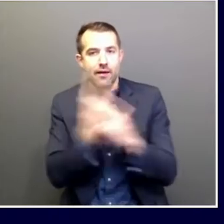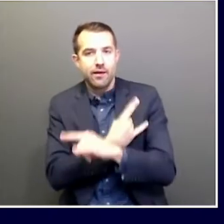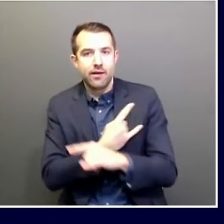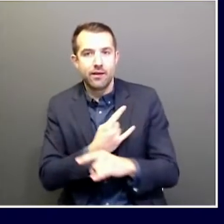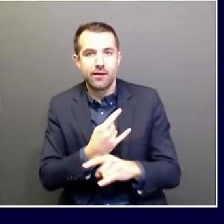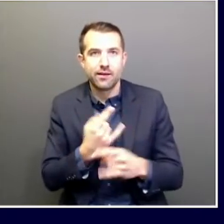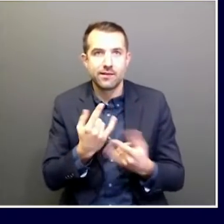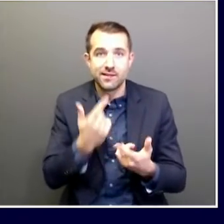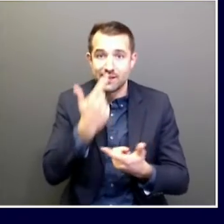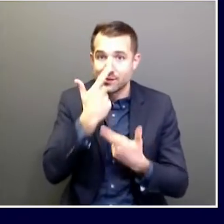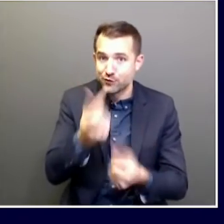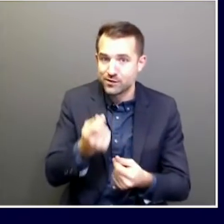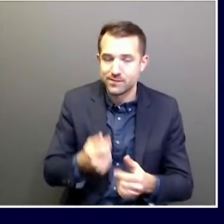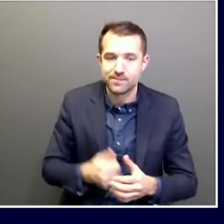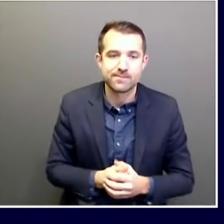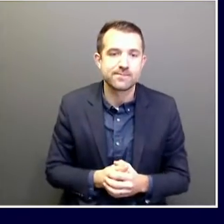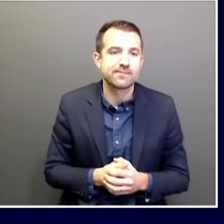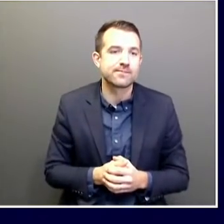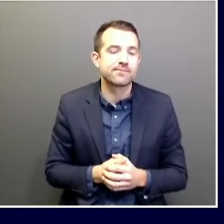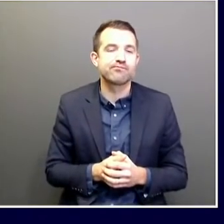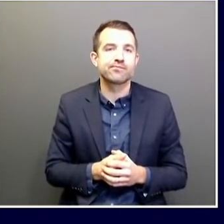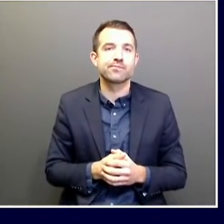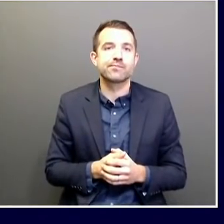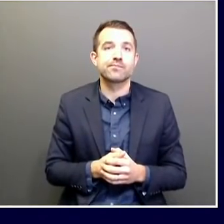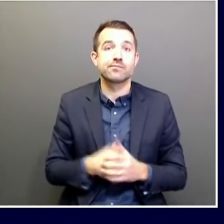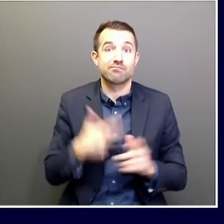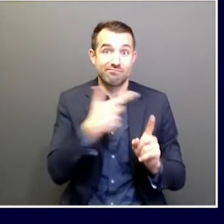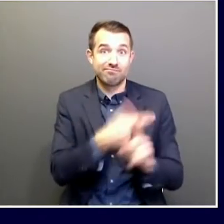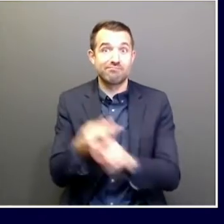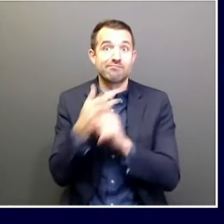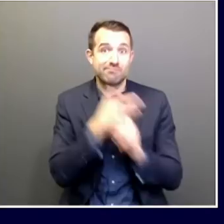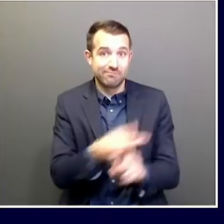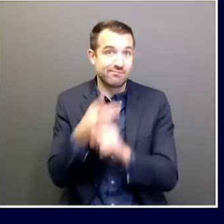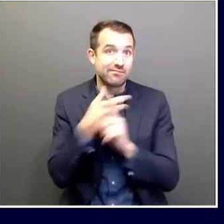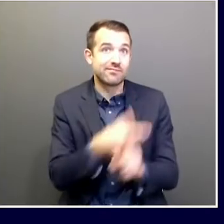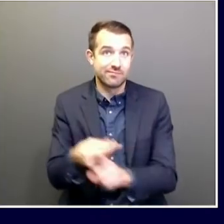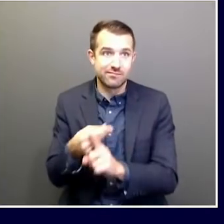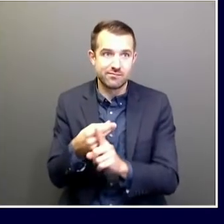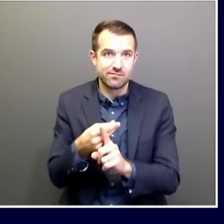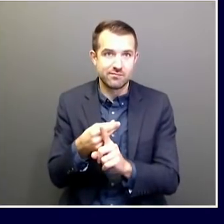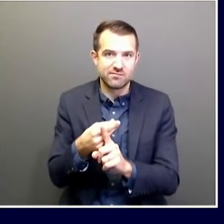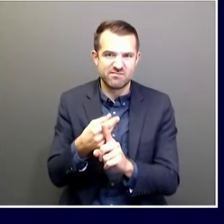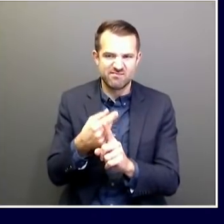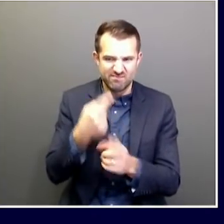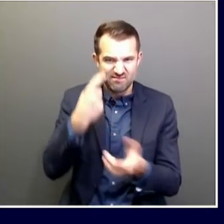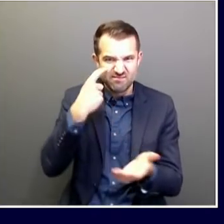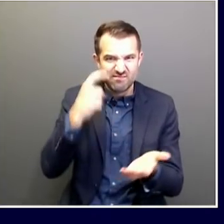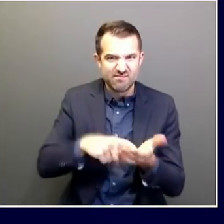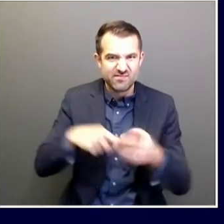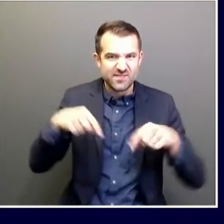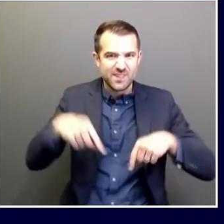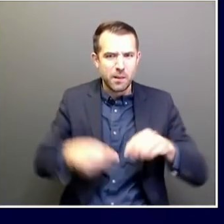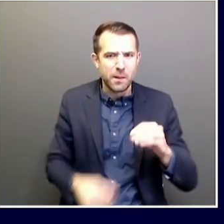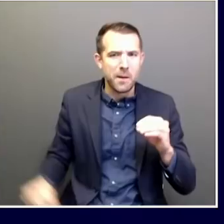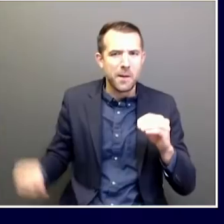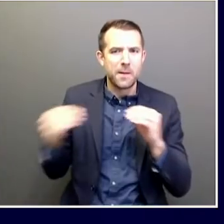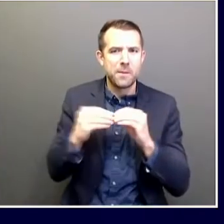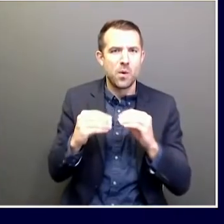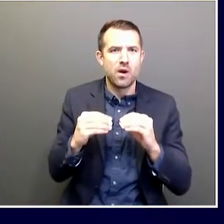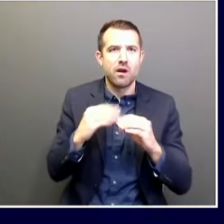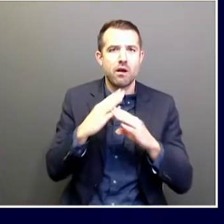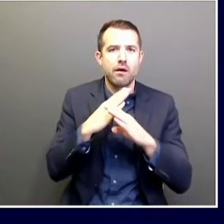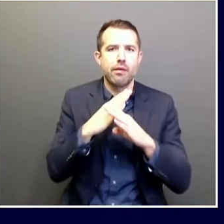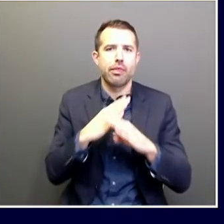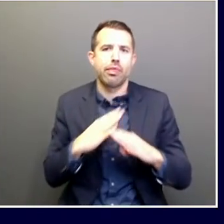potential for some drop in effect may be more pronounced here in Maine than perhaps in other states. That's